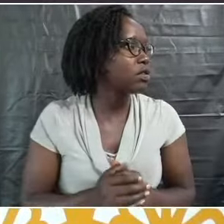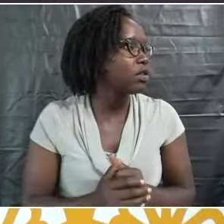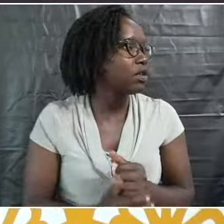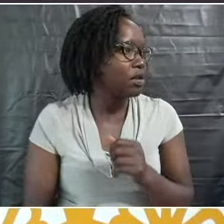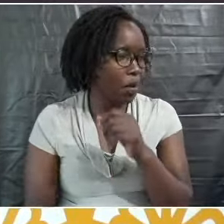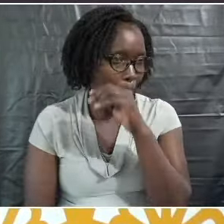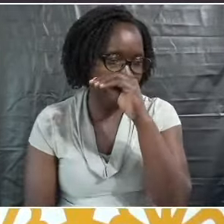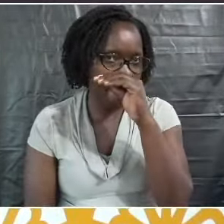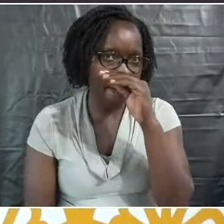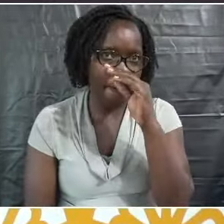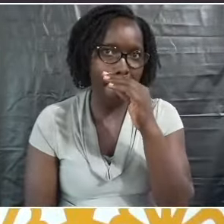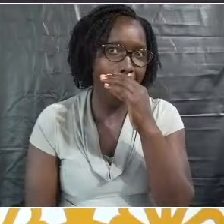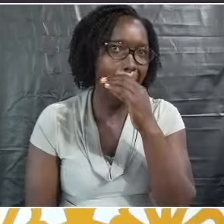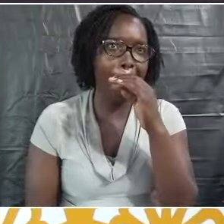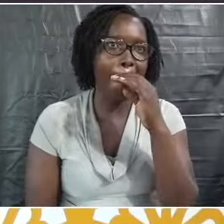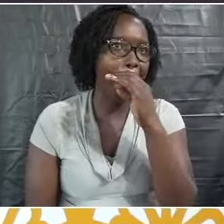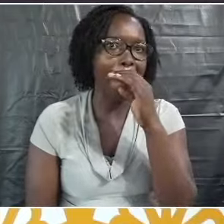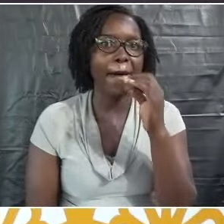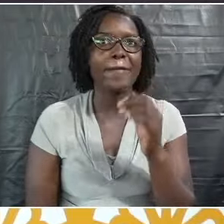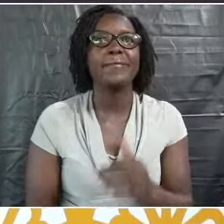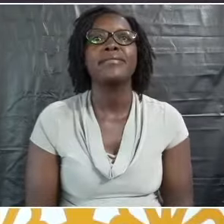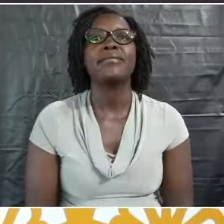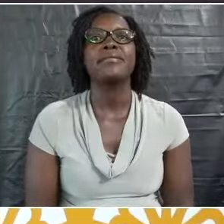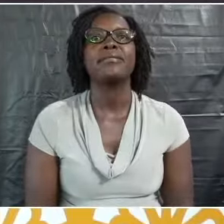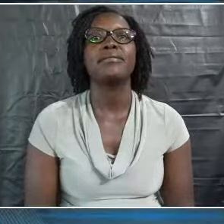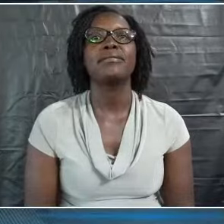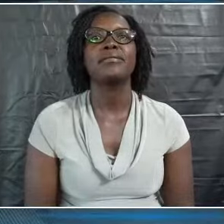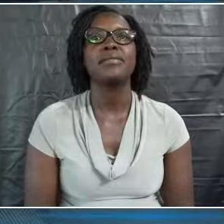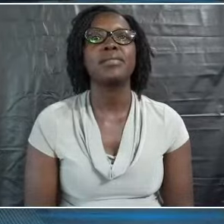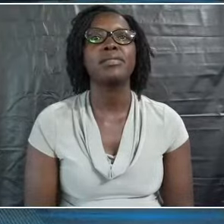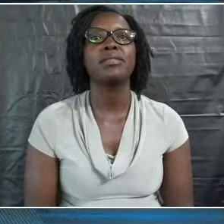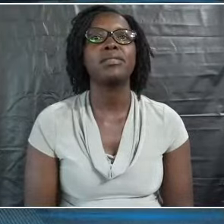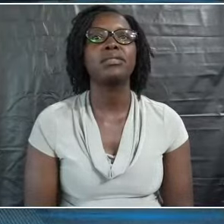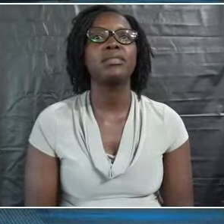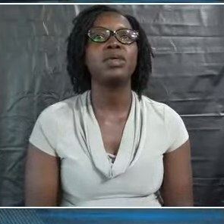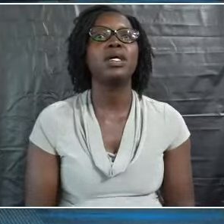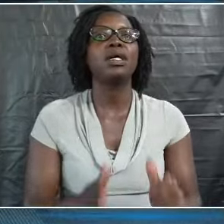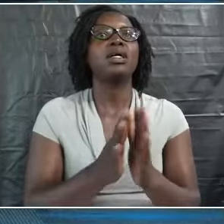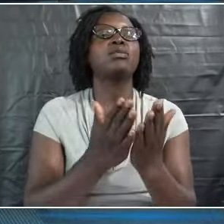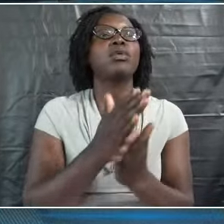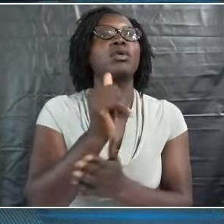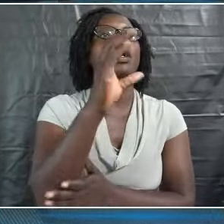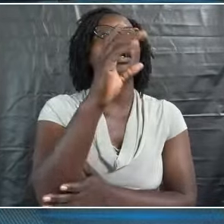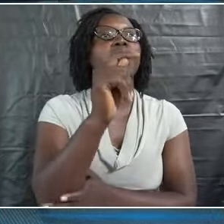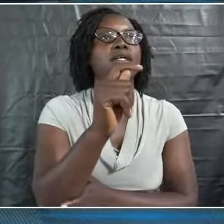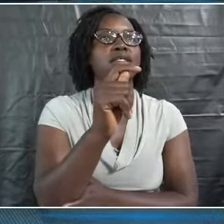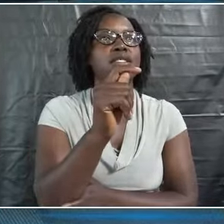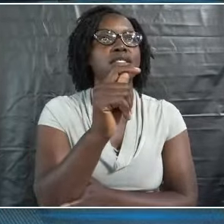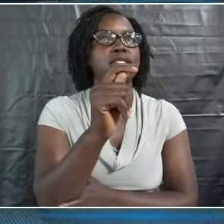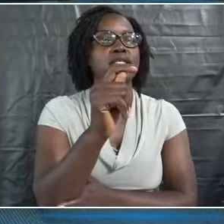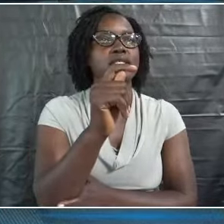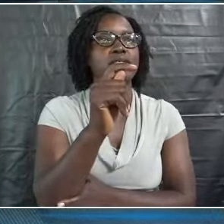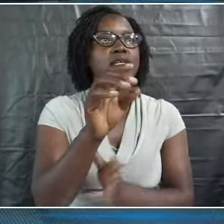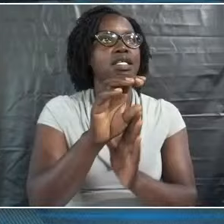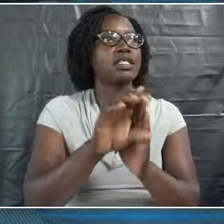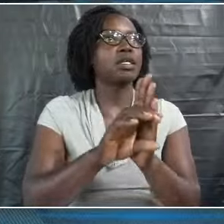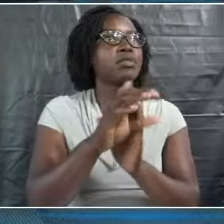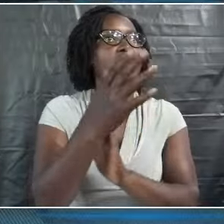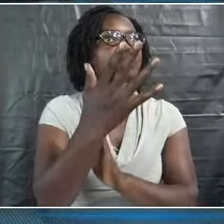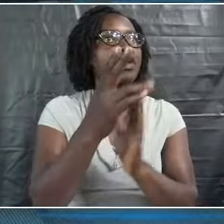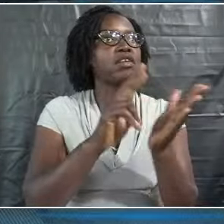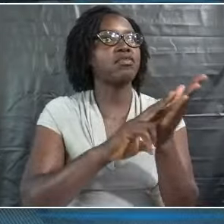people with good names. In the book of Acts, chapter 5,